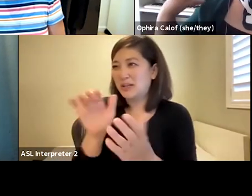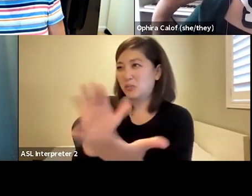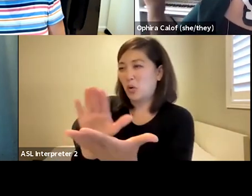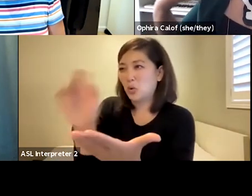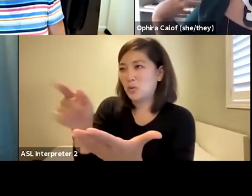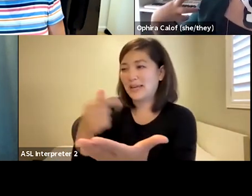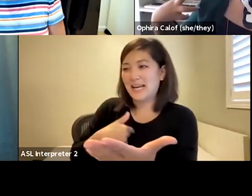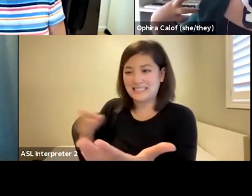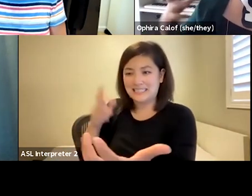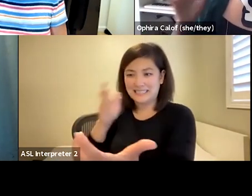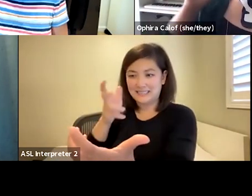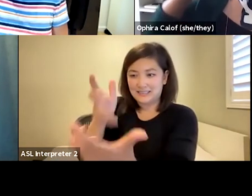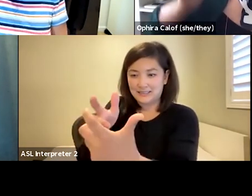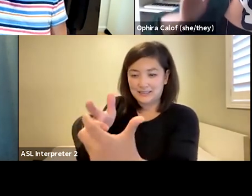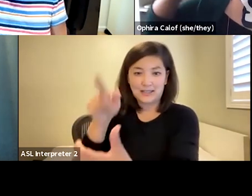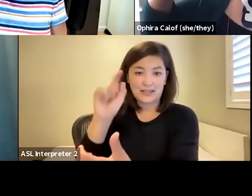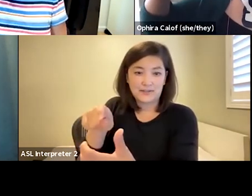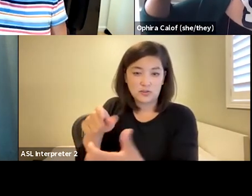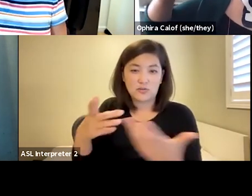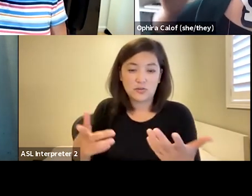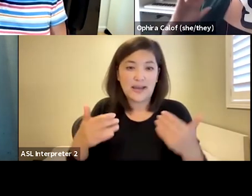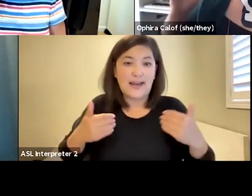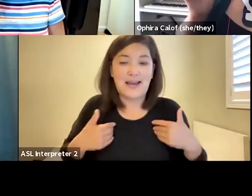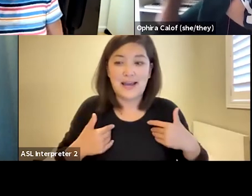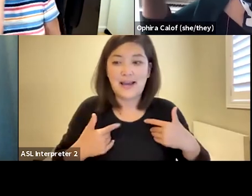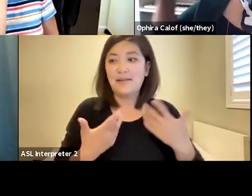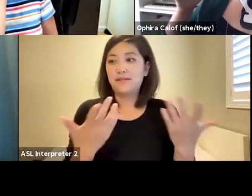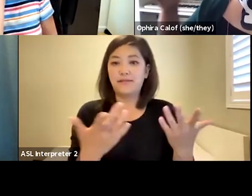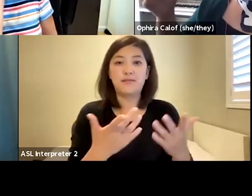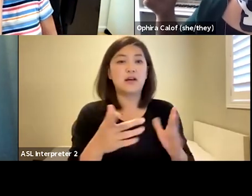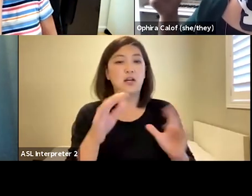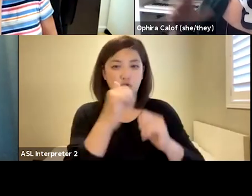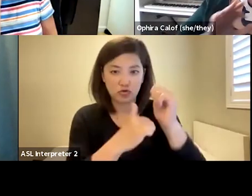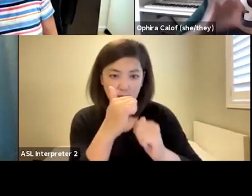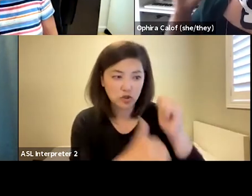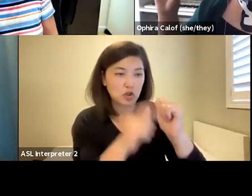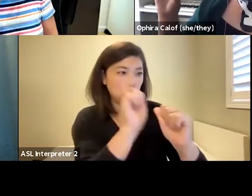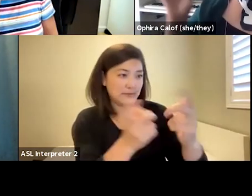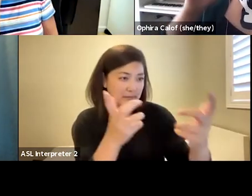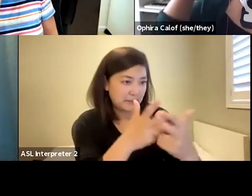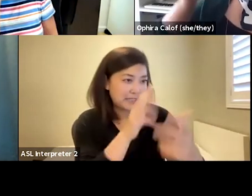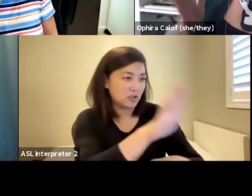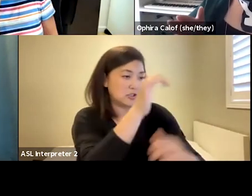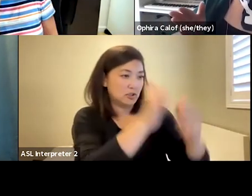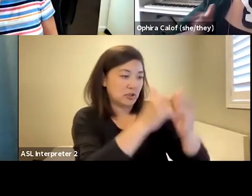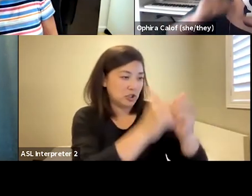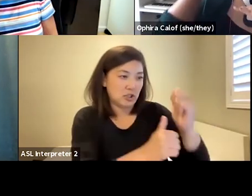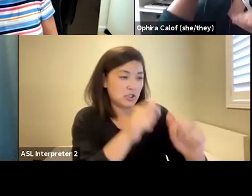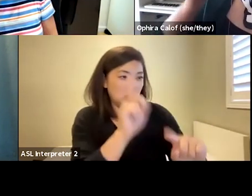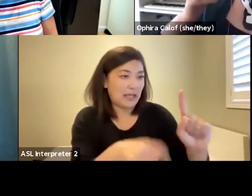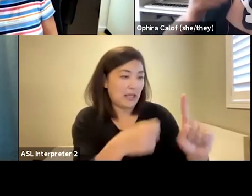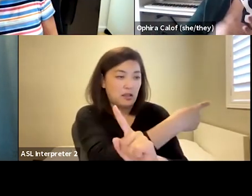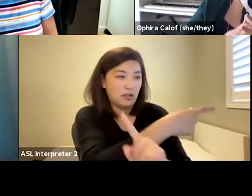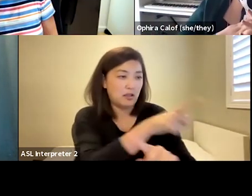You get notes, you have to integrate those notes. There's a structure of a writer's room. You have to fit into that structure. There's a certain